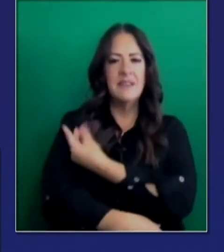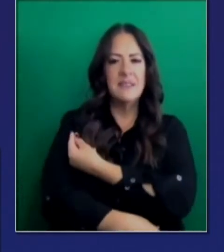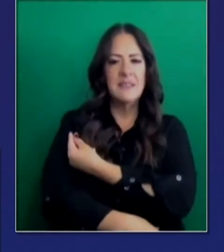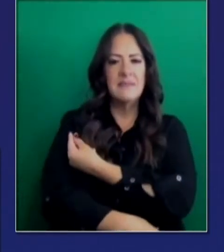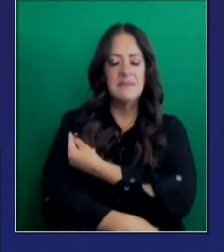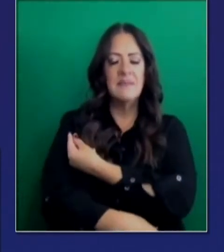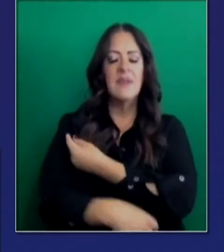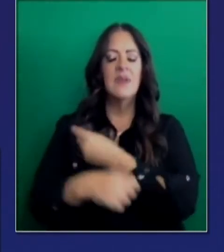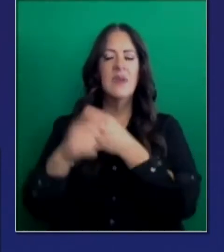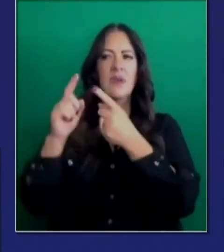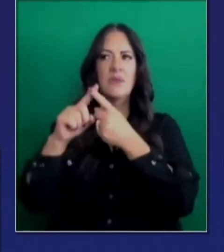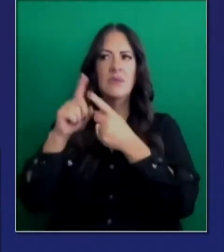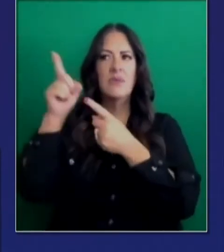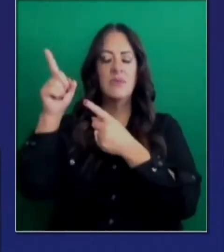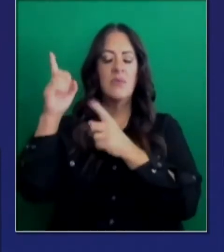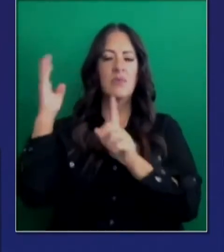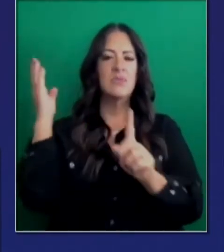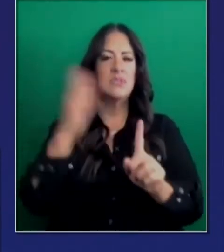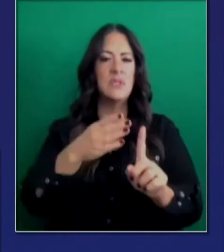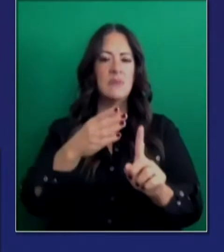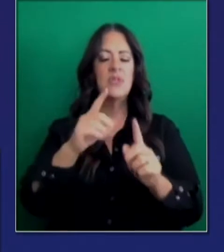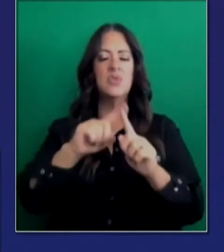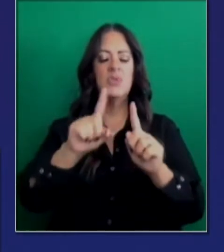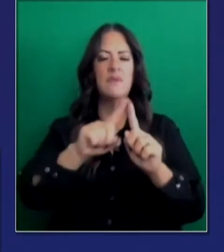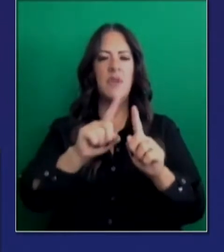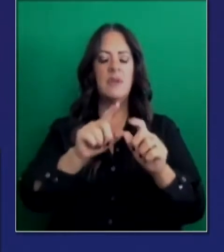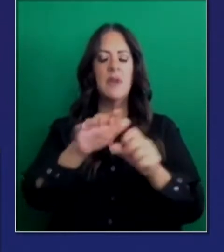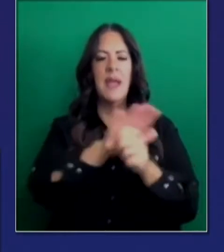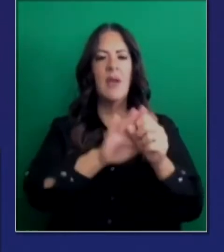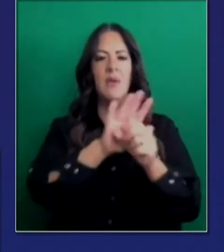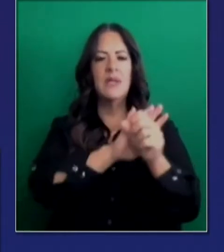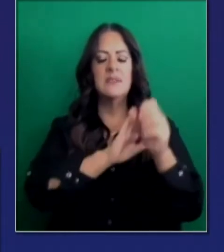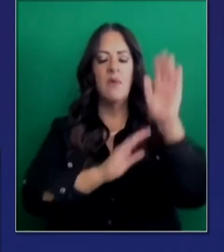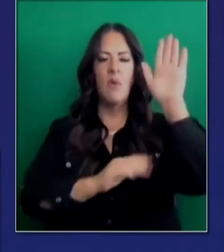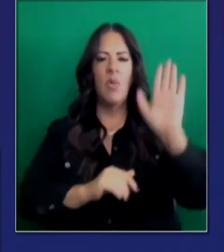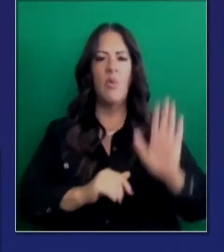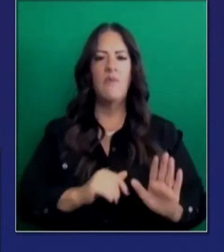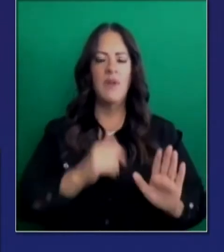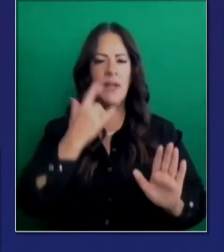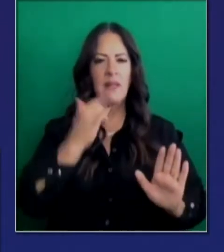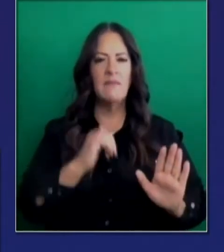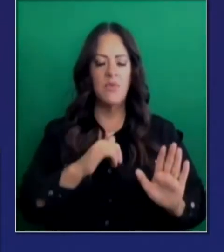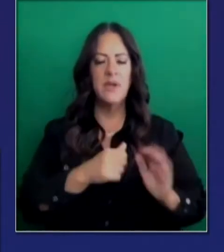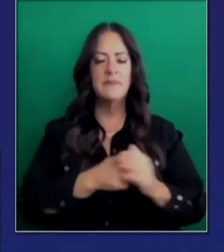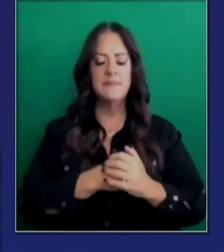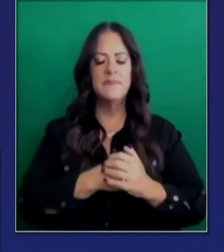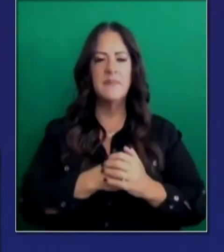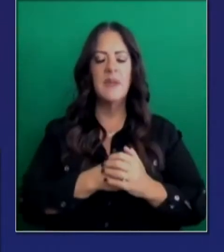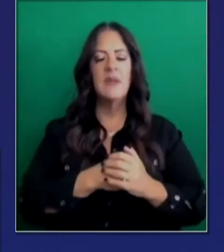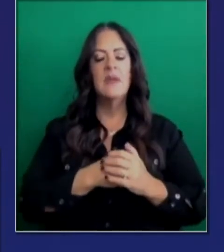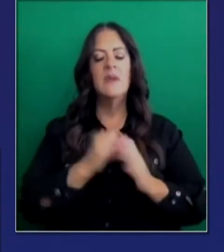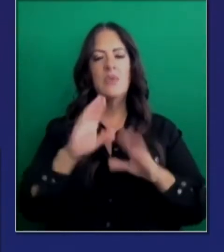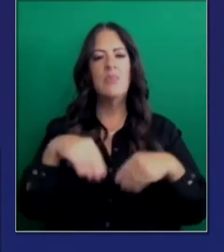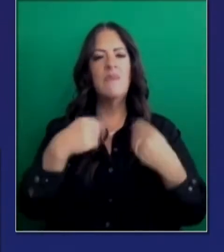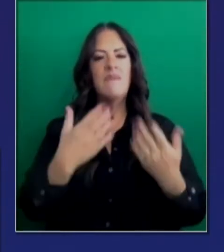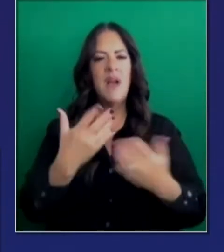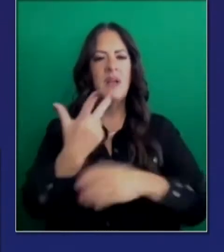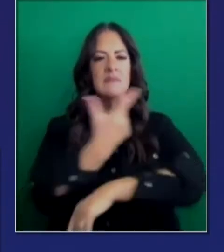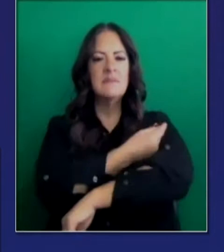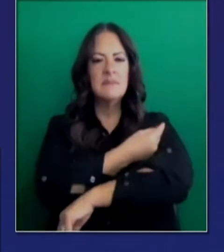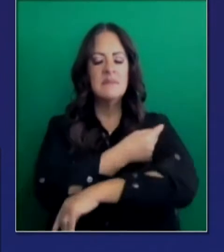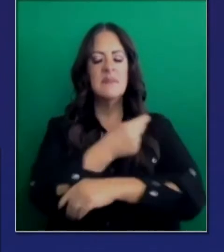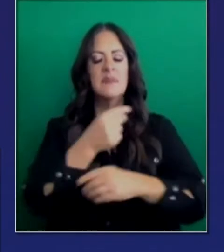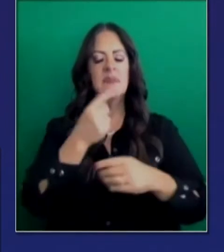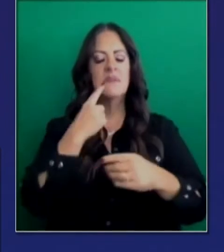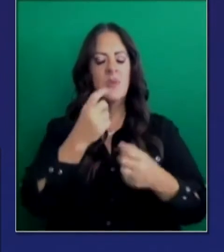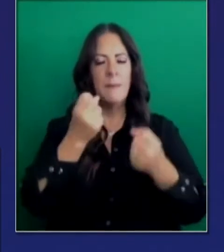down the state of California, thousands of them, but administered into people's arms. We talk now often about the last mile